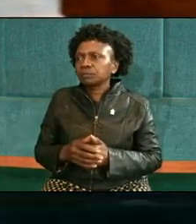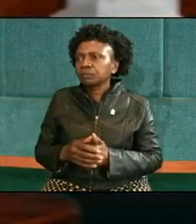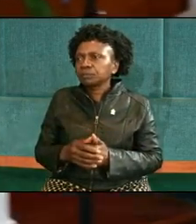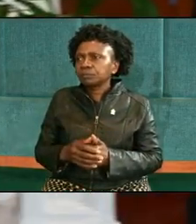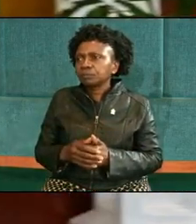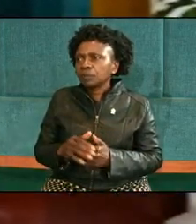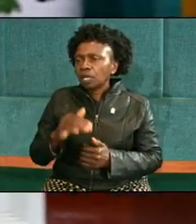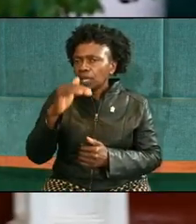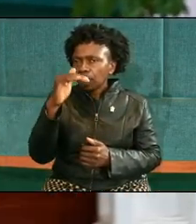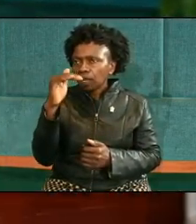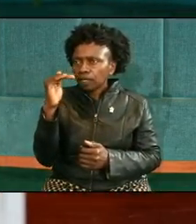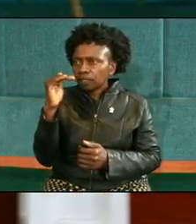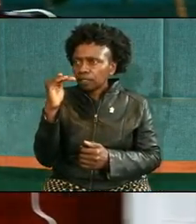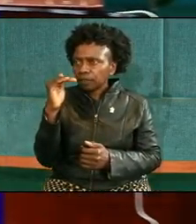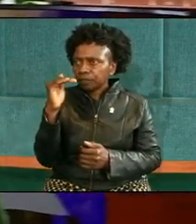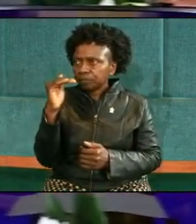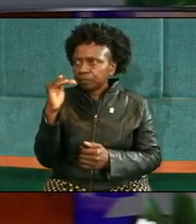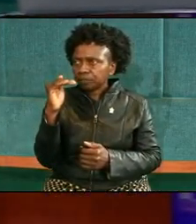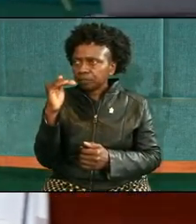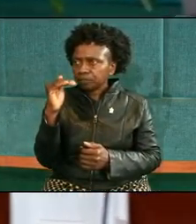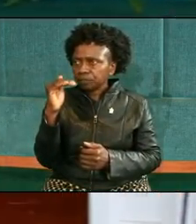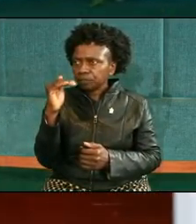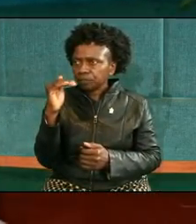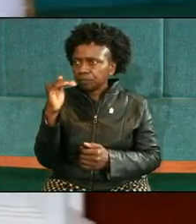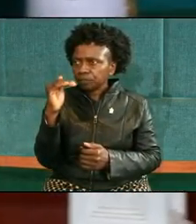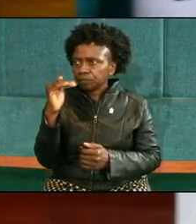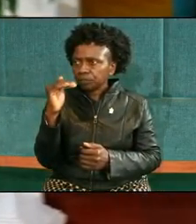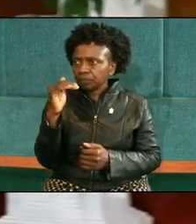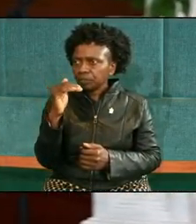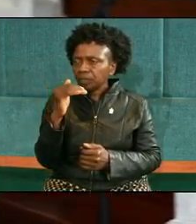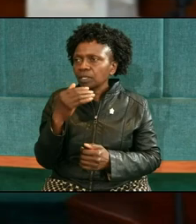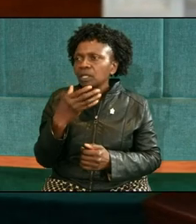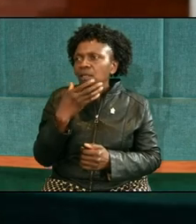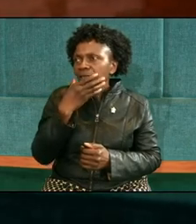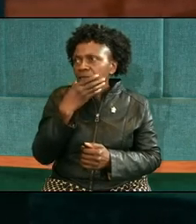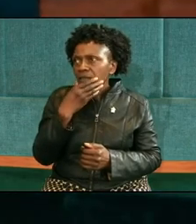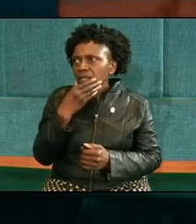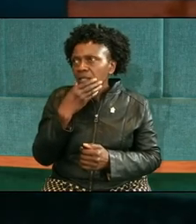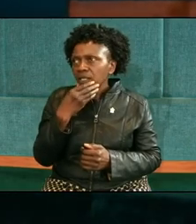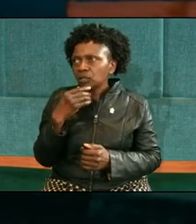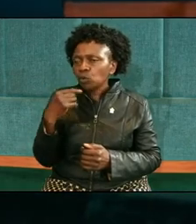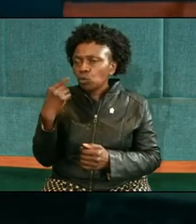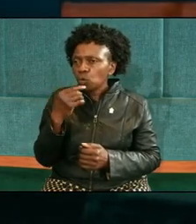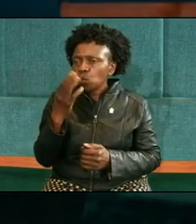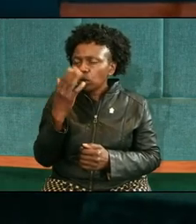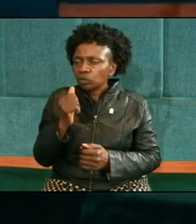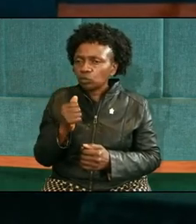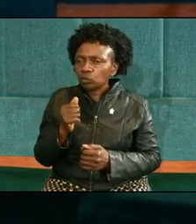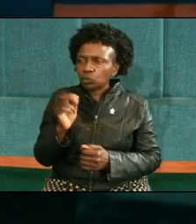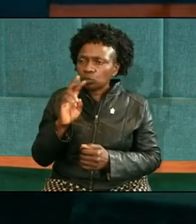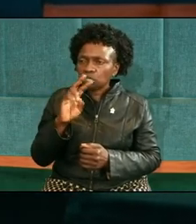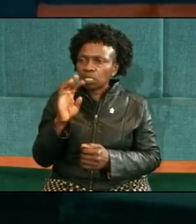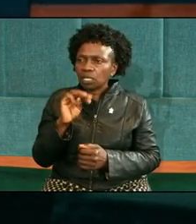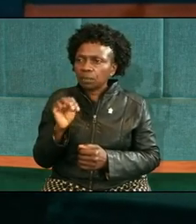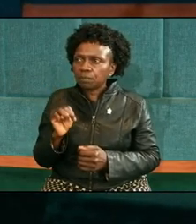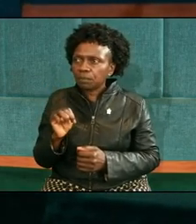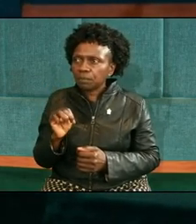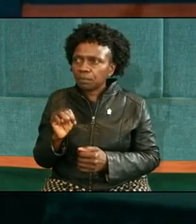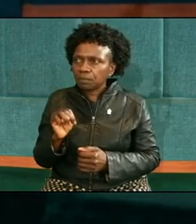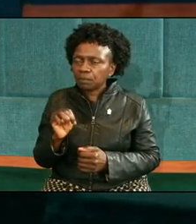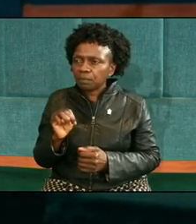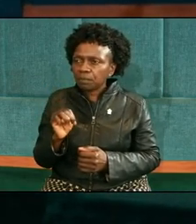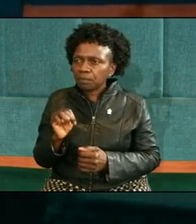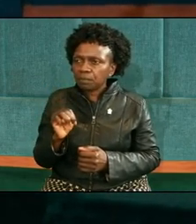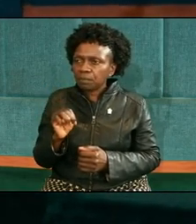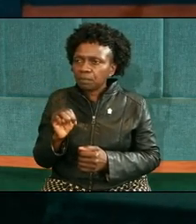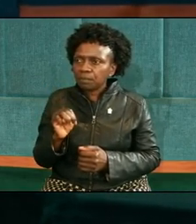I'm going to ask the papas who have fathered those children, if you'd love to see them in the kingdom, bring your